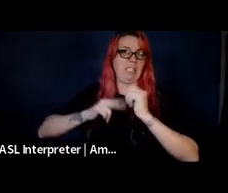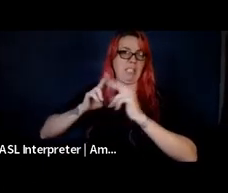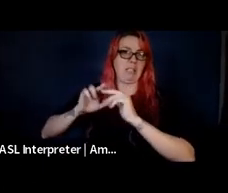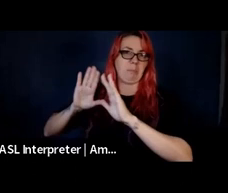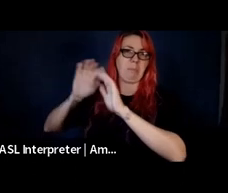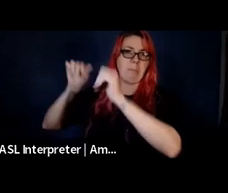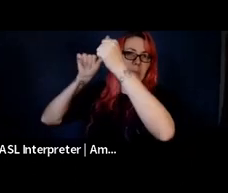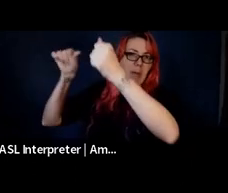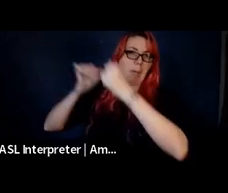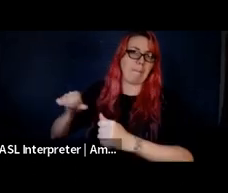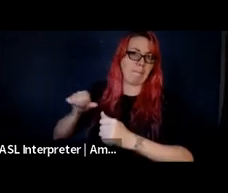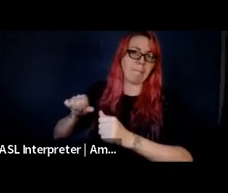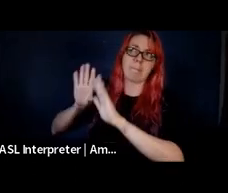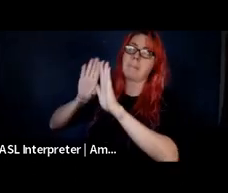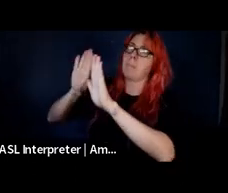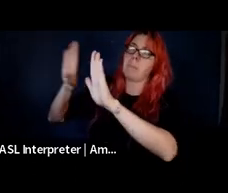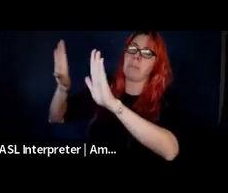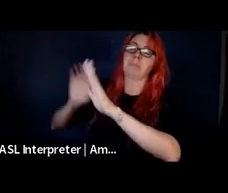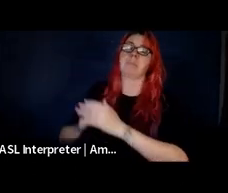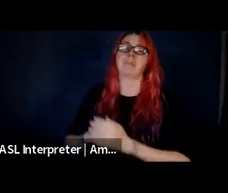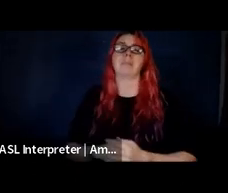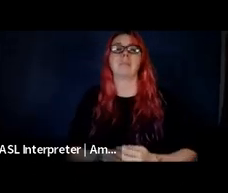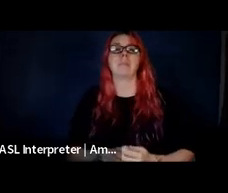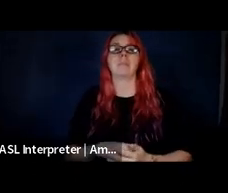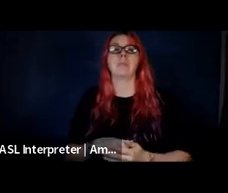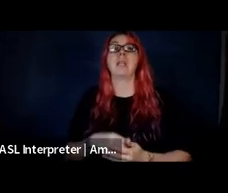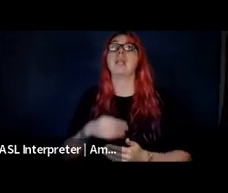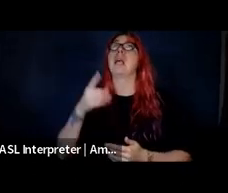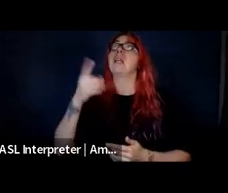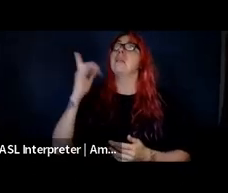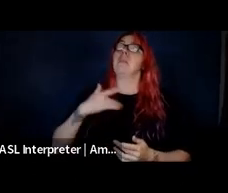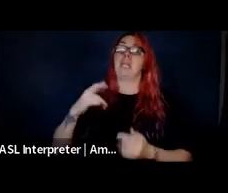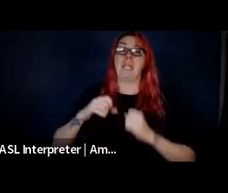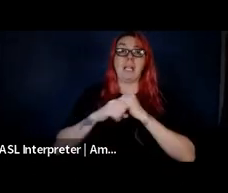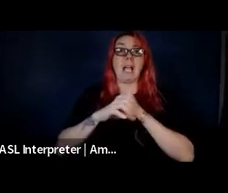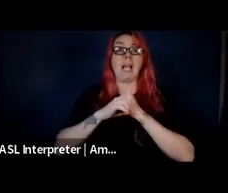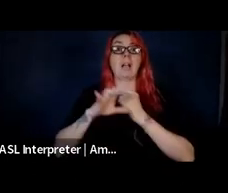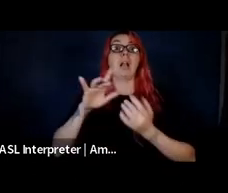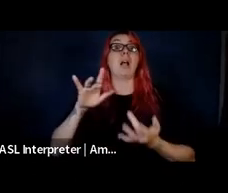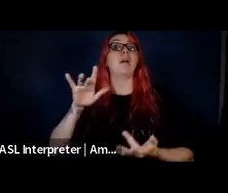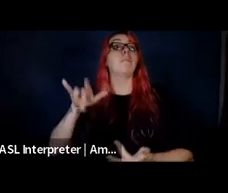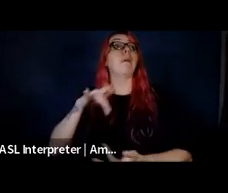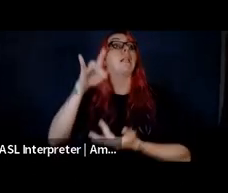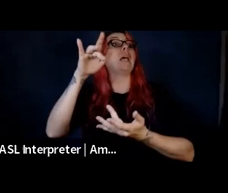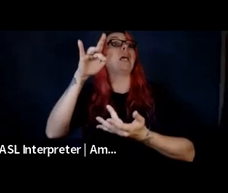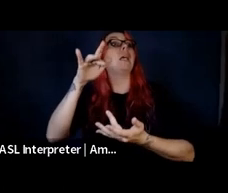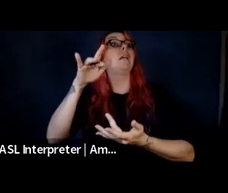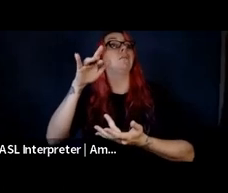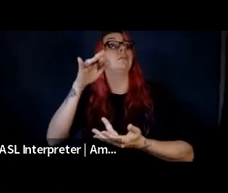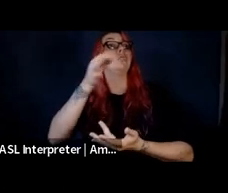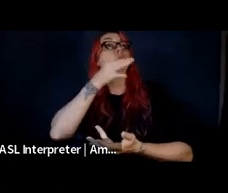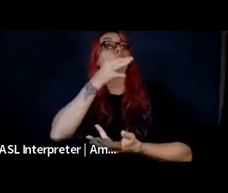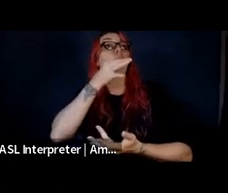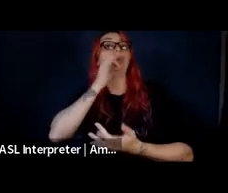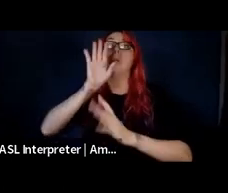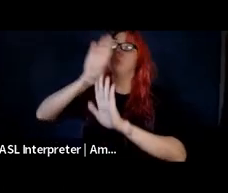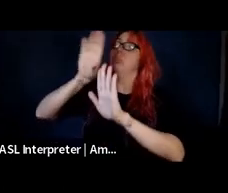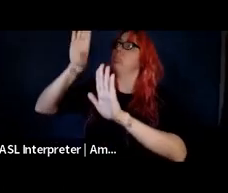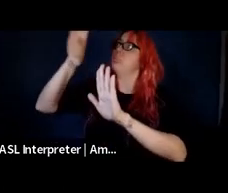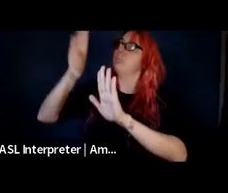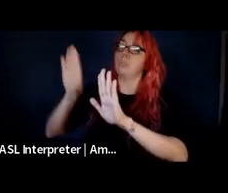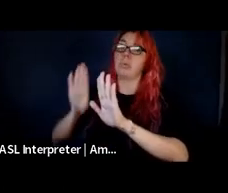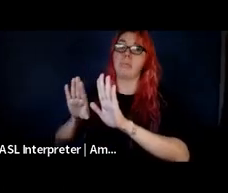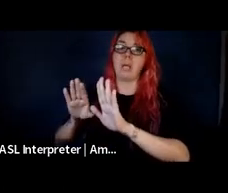plethora of promotions of ballets to come where I see one racialized presenting person. And